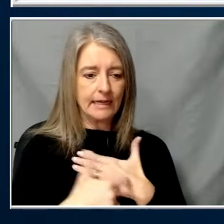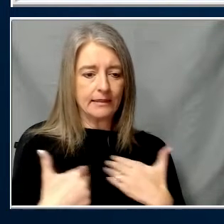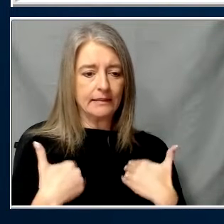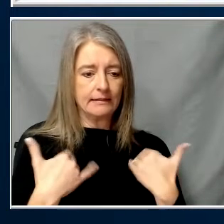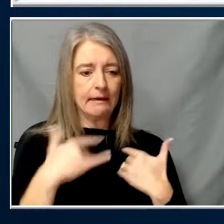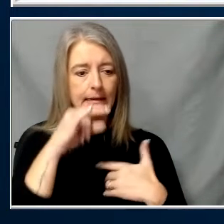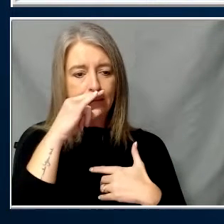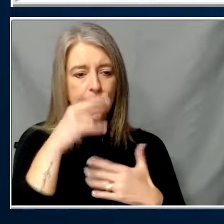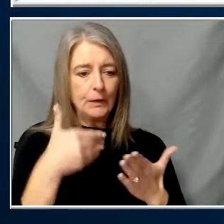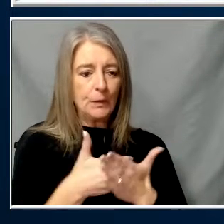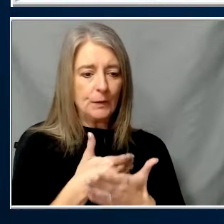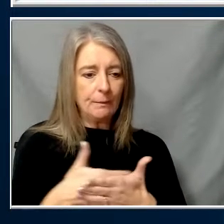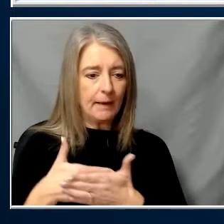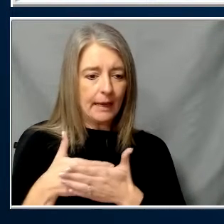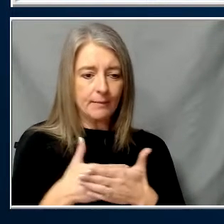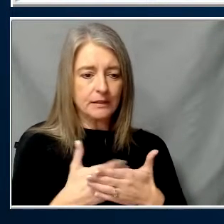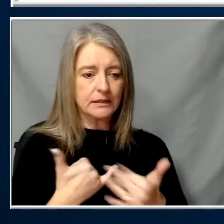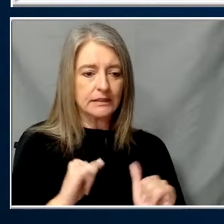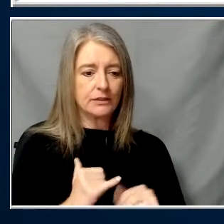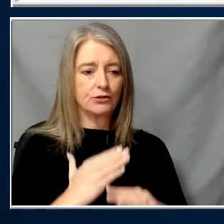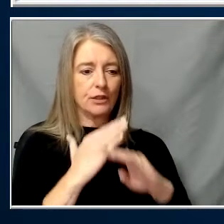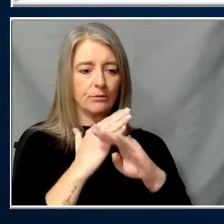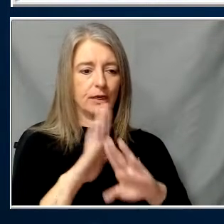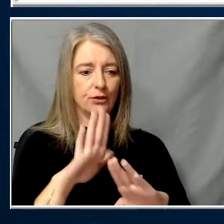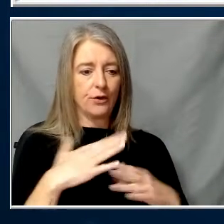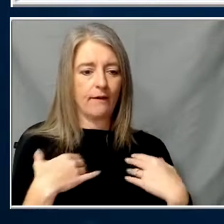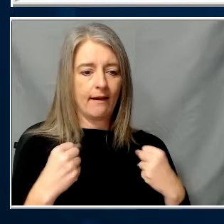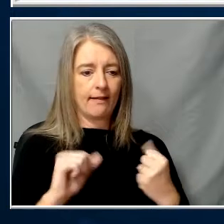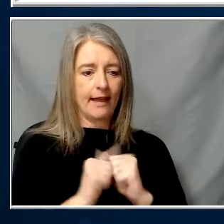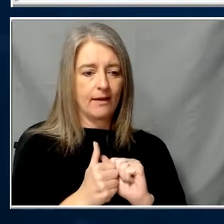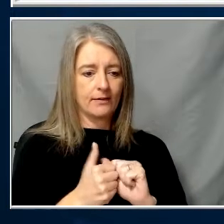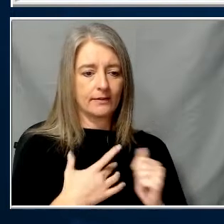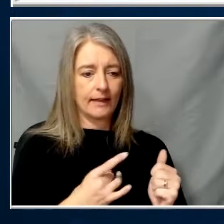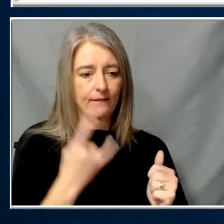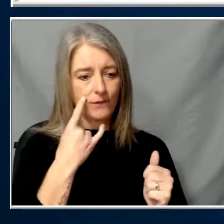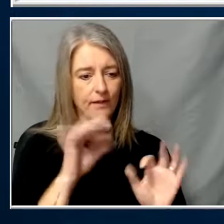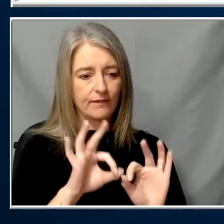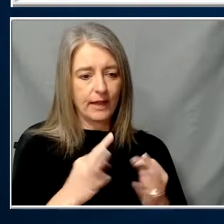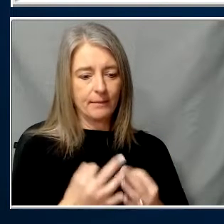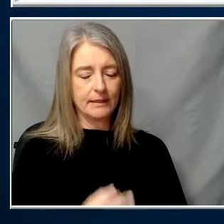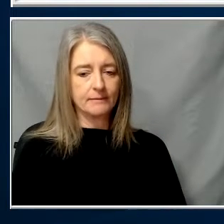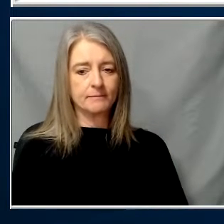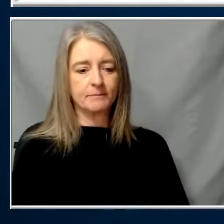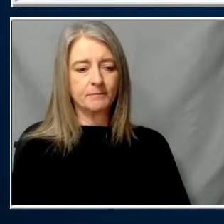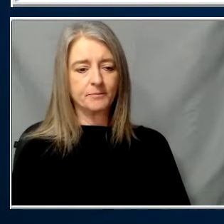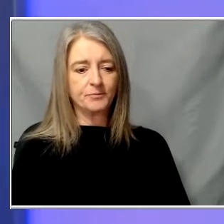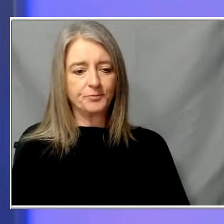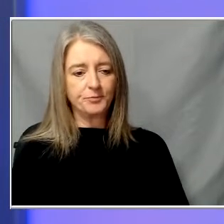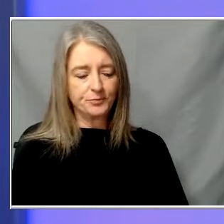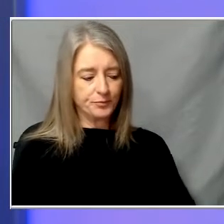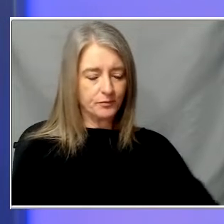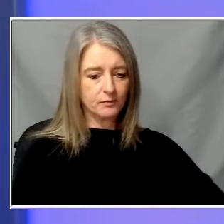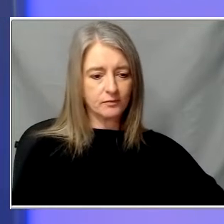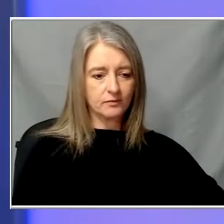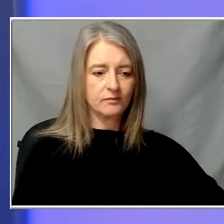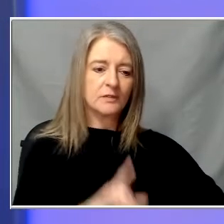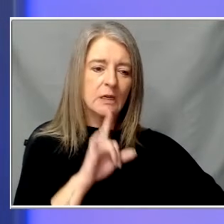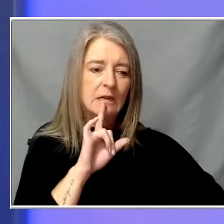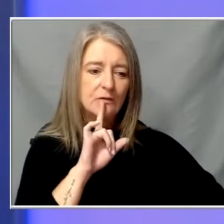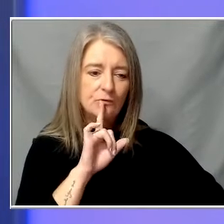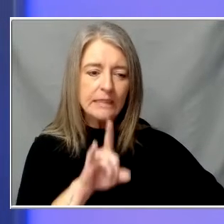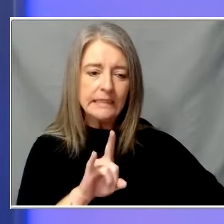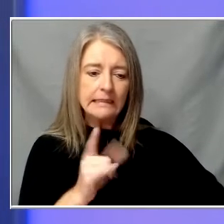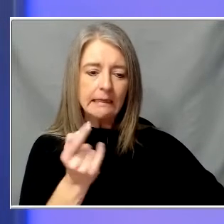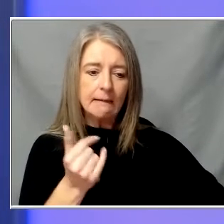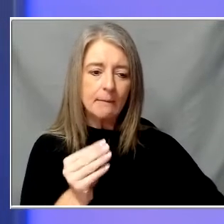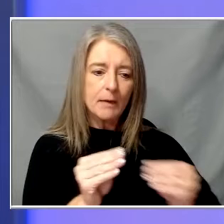baby, and then you're also trying to protect your own health. What was that like for the family? I mean, it made things a little more difficult. I wouldn't say